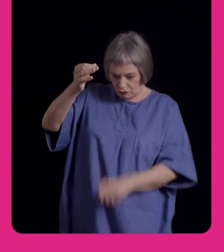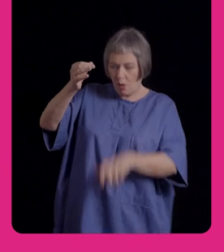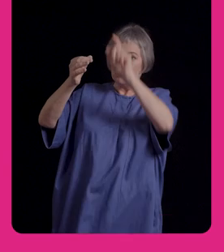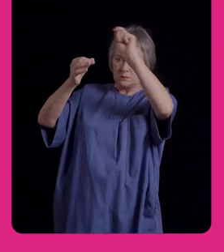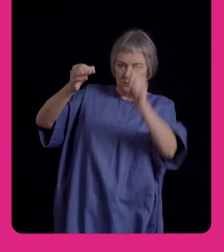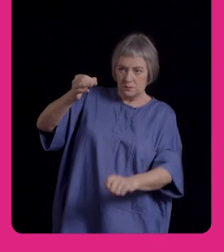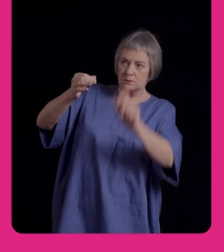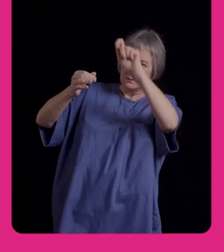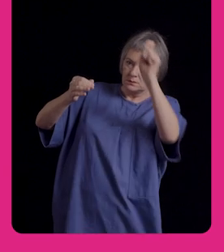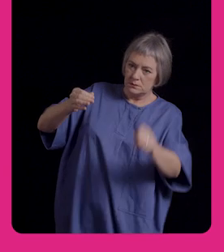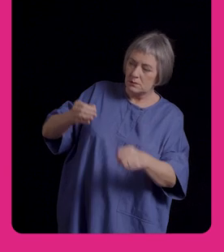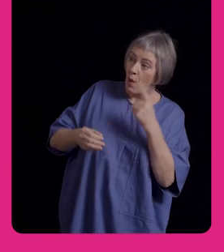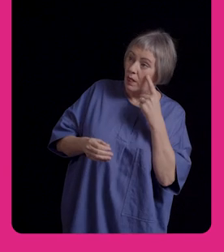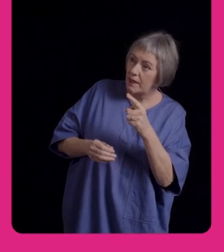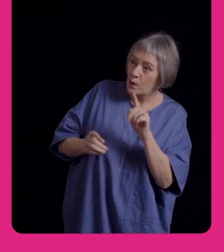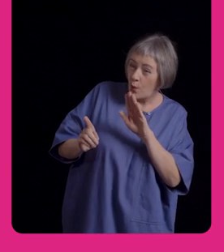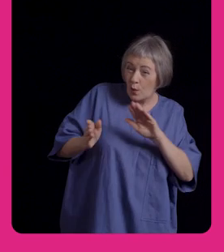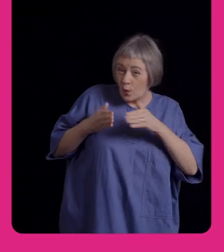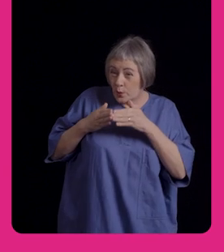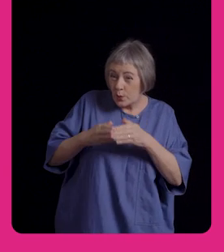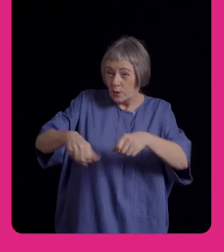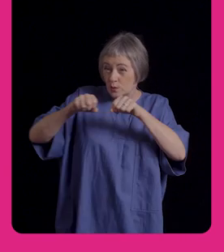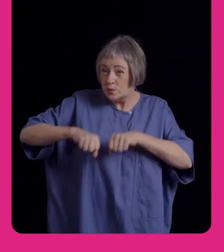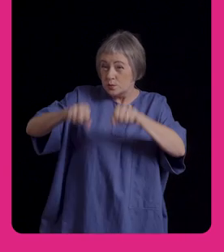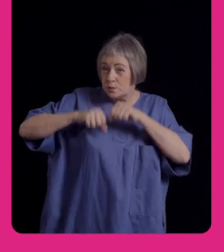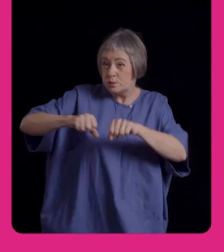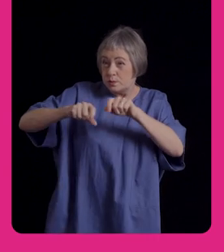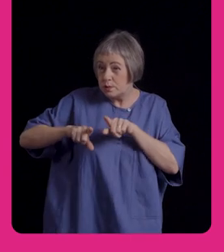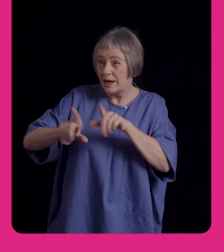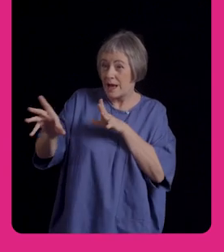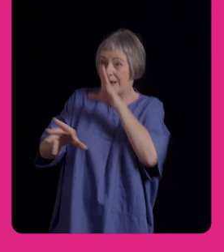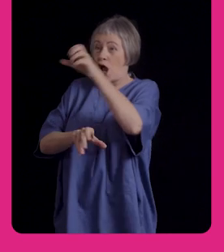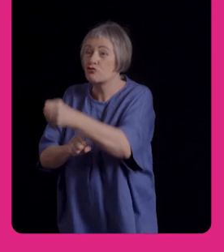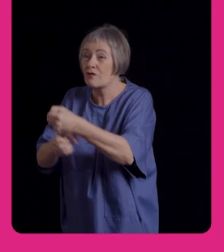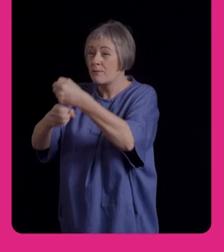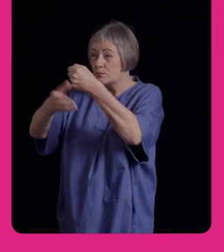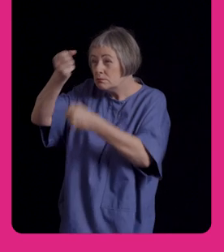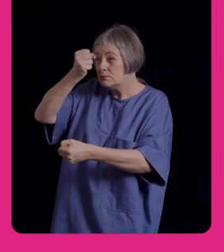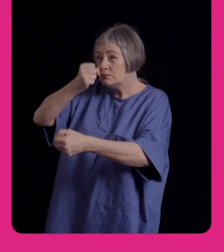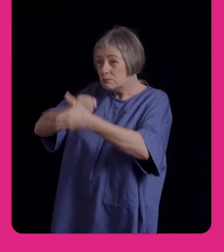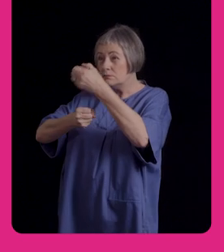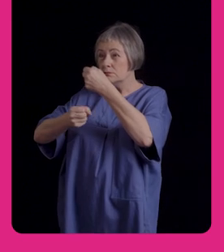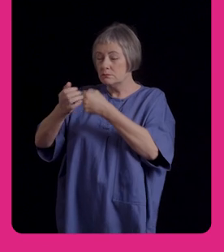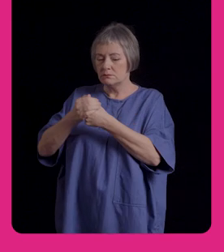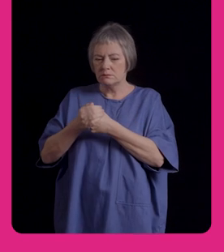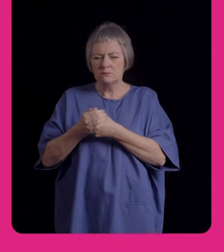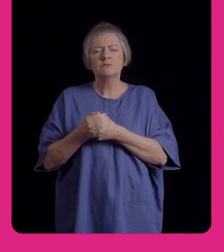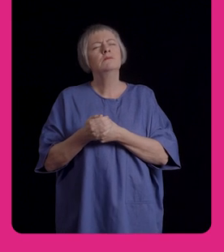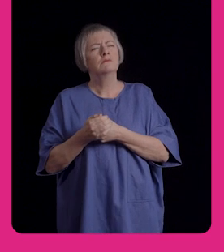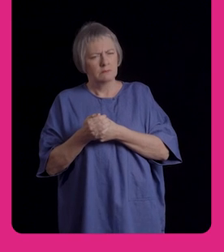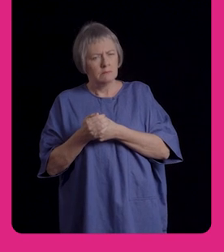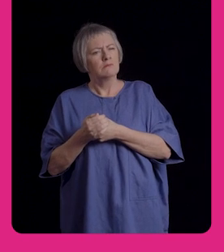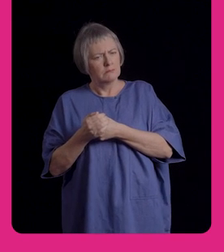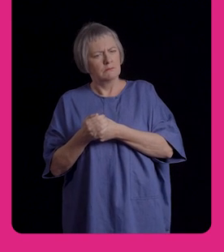off the edge of the ship that you think you could probably get close enough to try and like grab onto or pull down. I